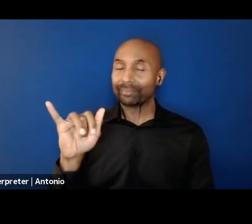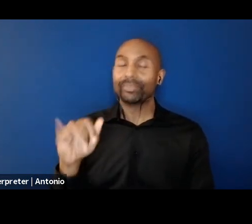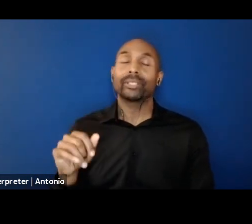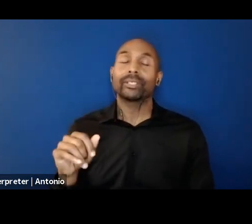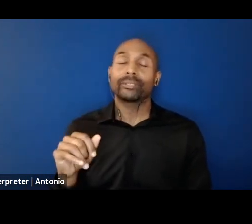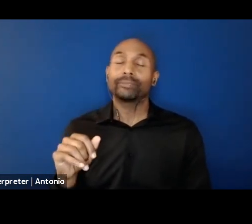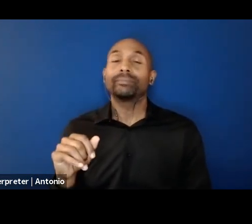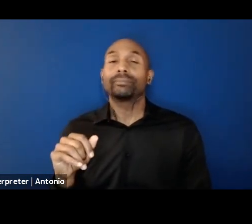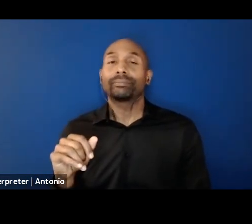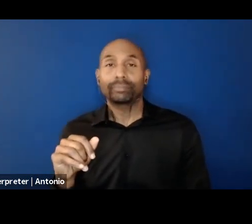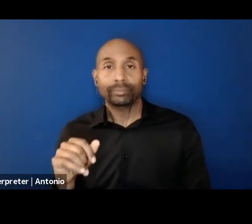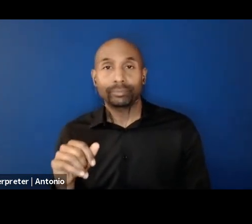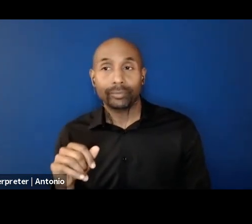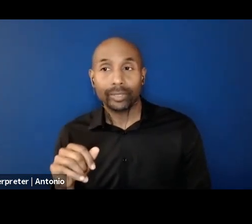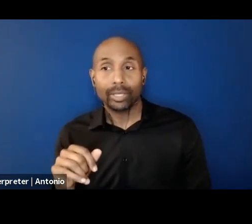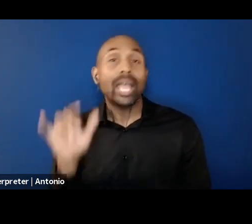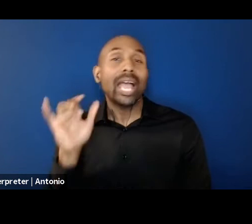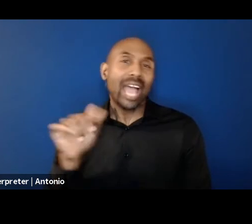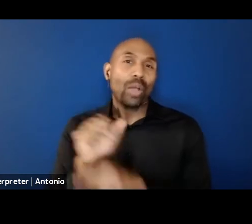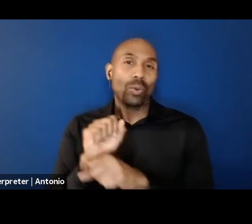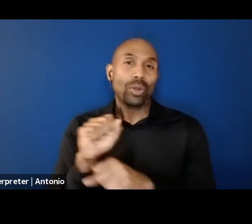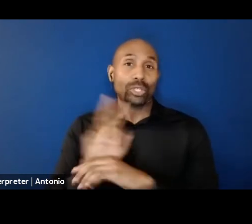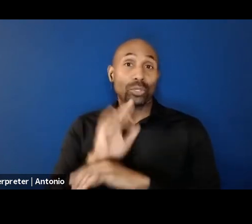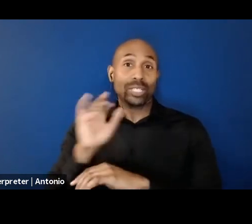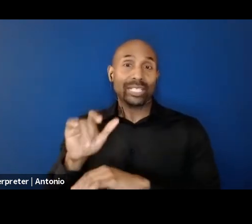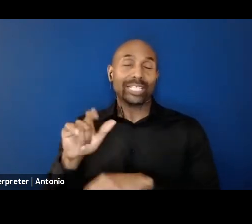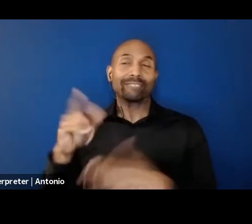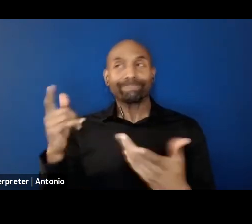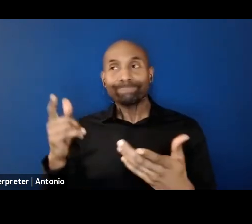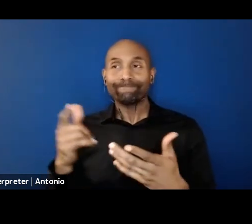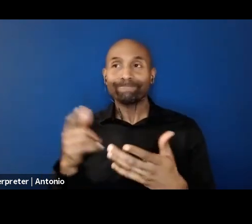it's called A Long Song Log,